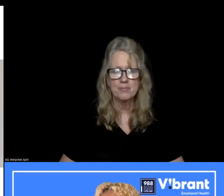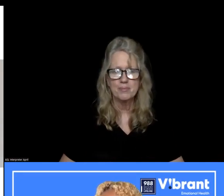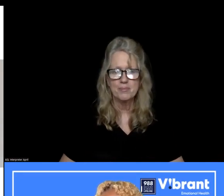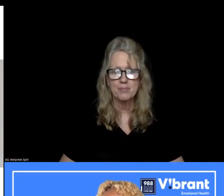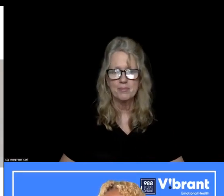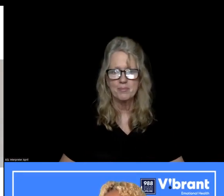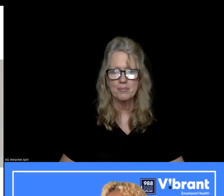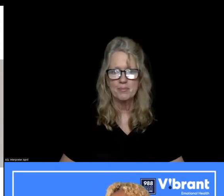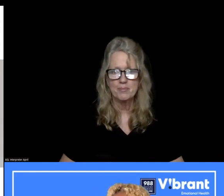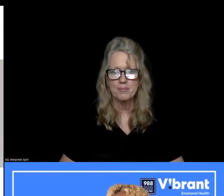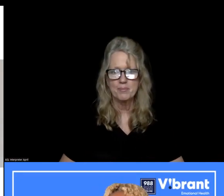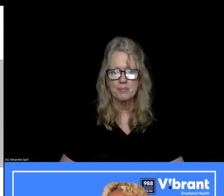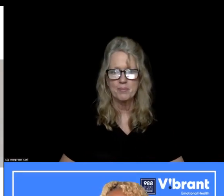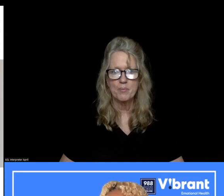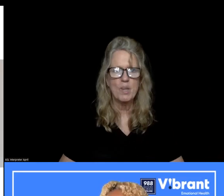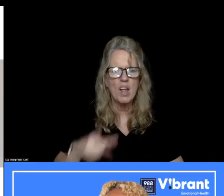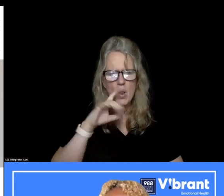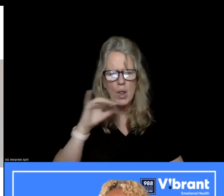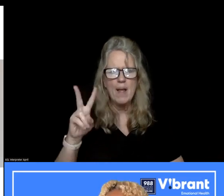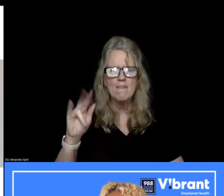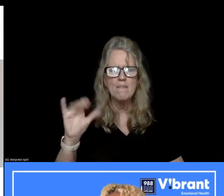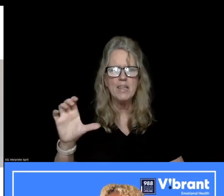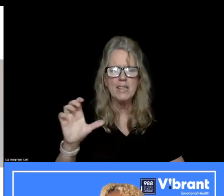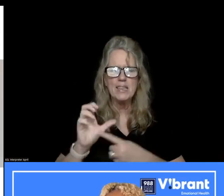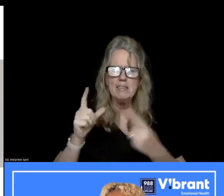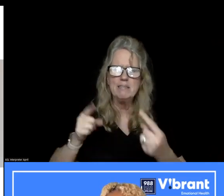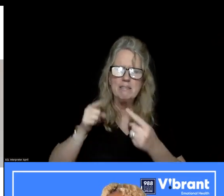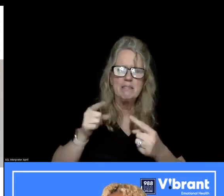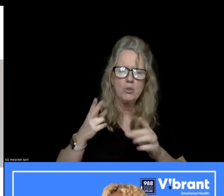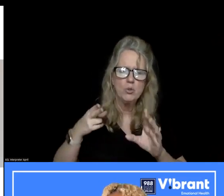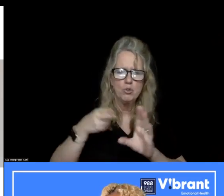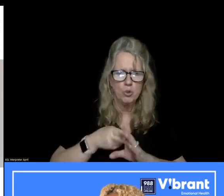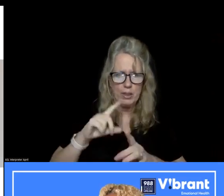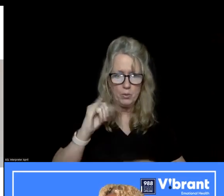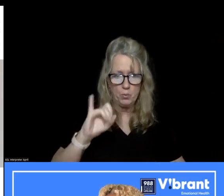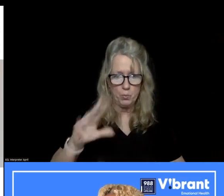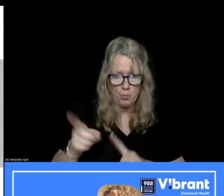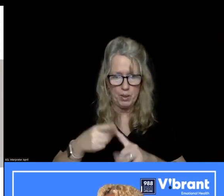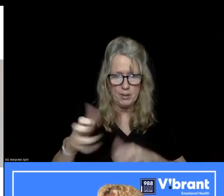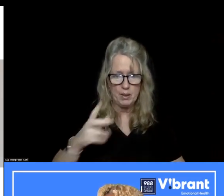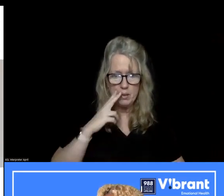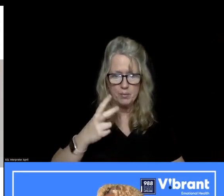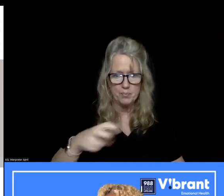And it looks like Vic may be having some issues joining. So when he does join us, we will pivot to him. But